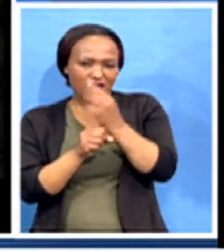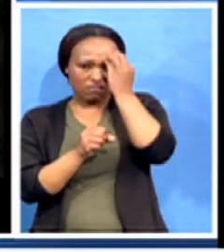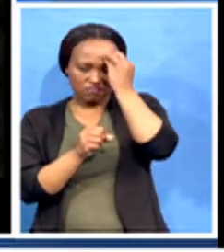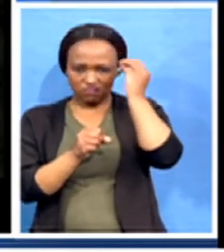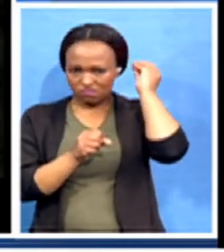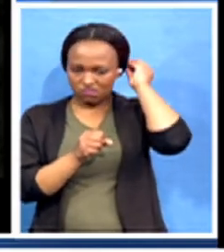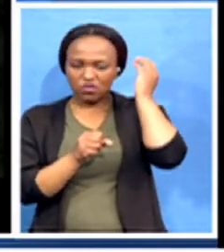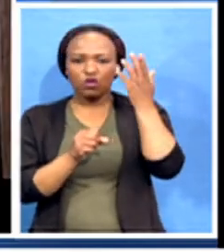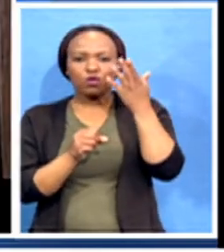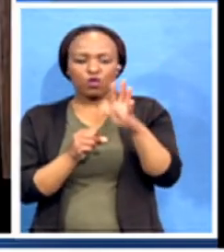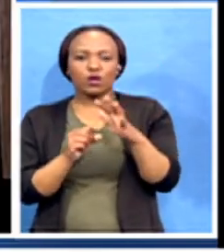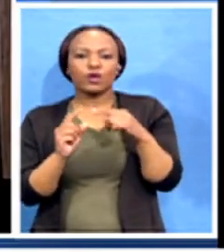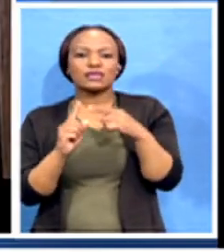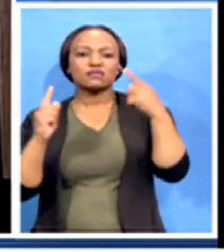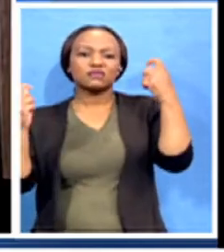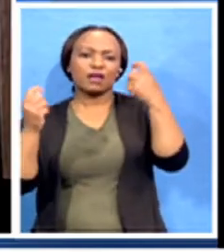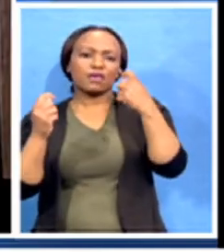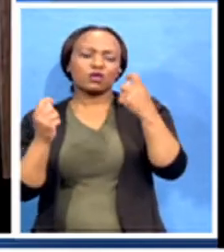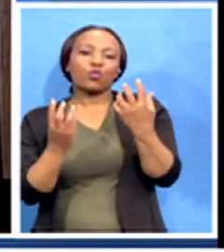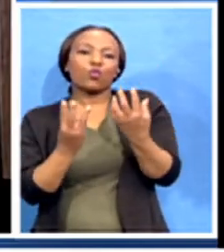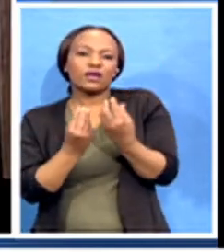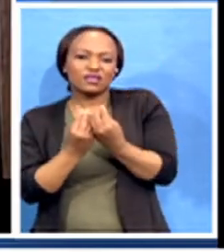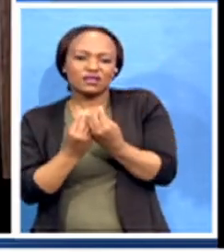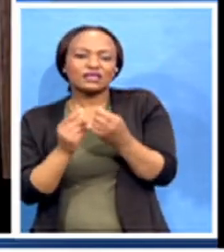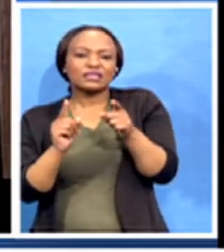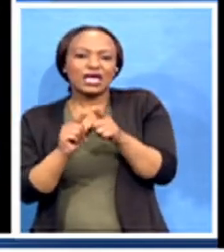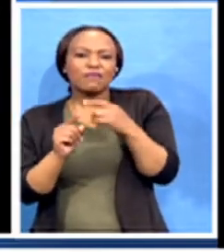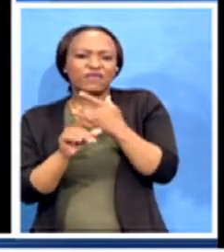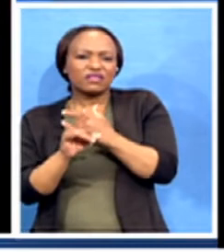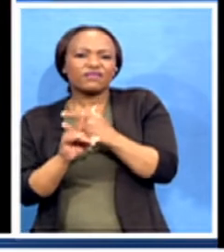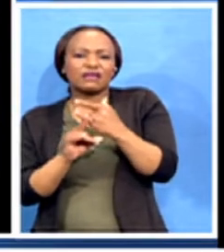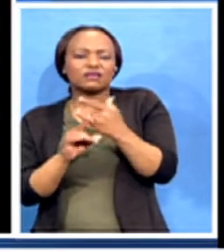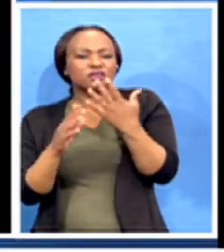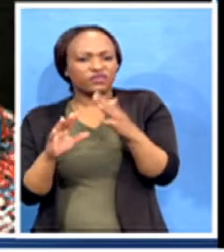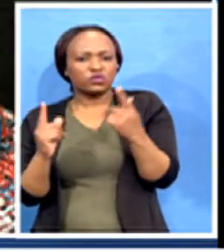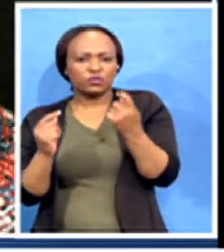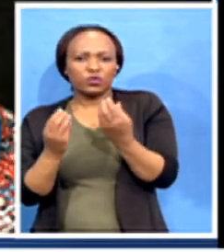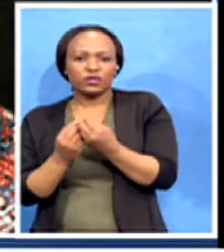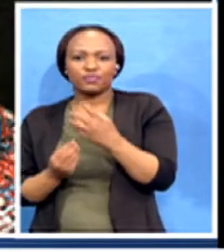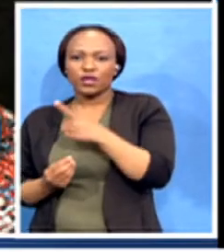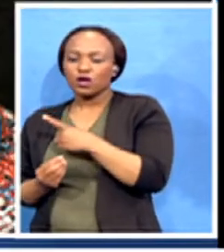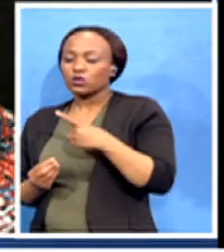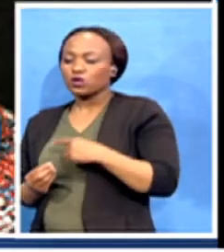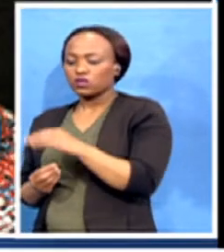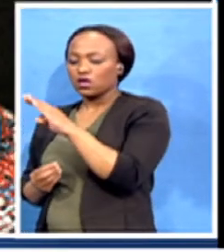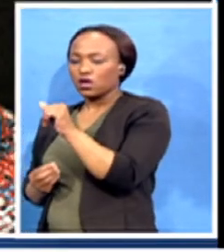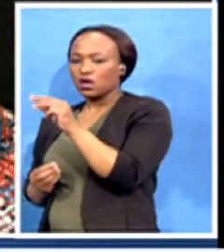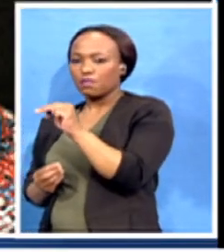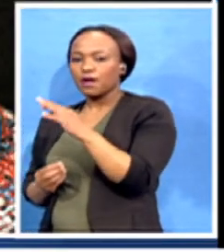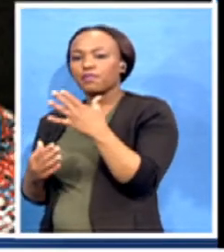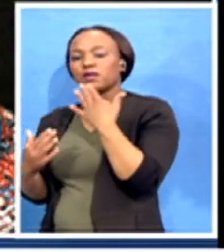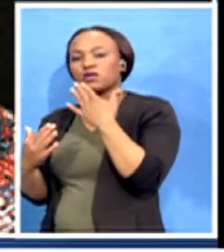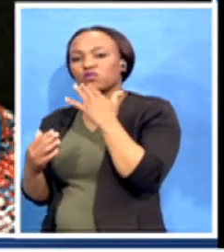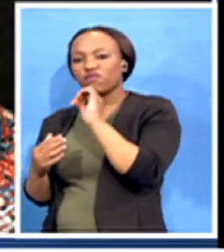he was part of us. He celebrated for us even the victory. All right, Dr. Brigalia Bam, thank you so much for sharing